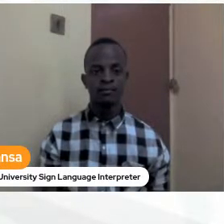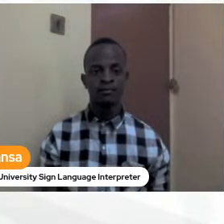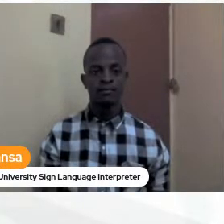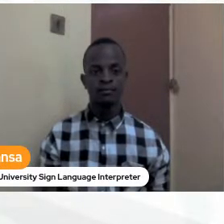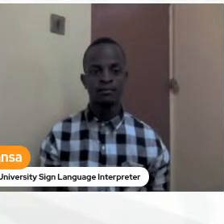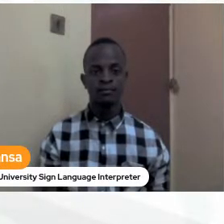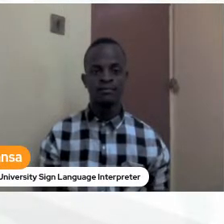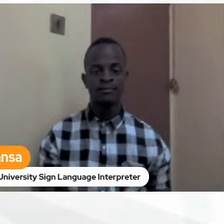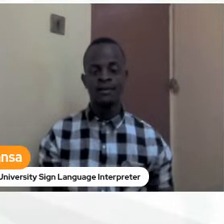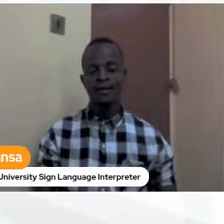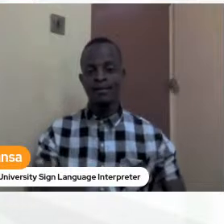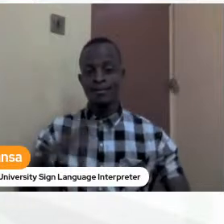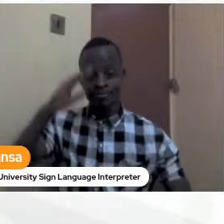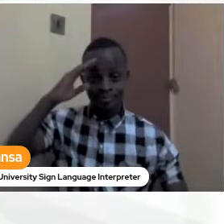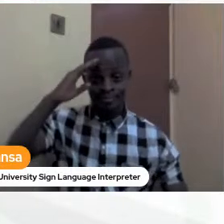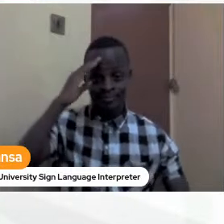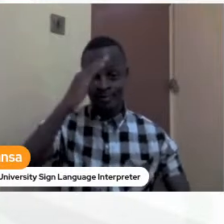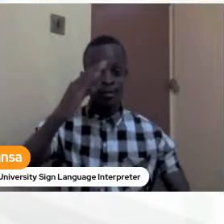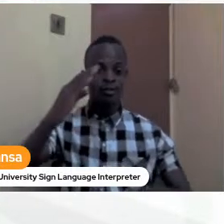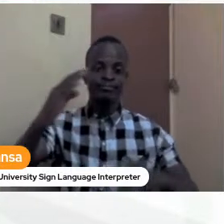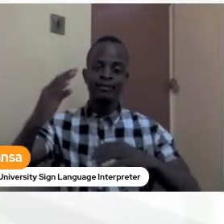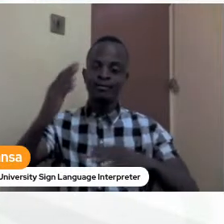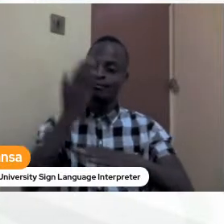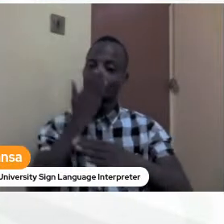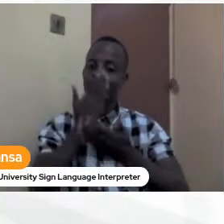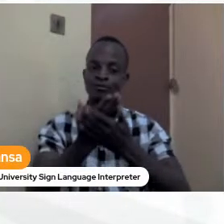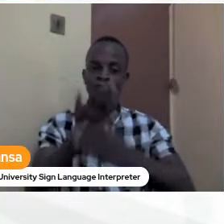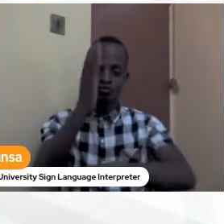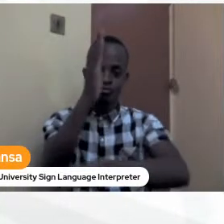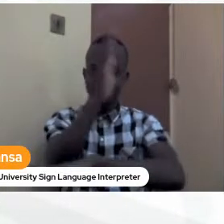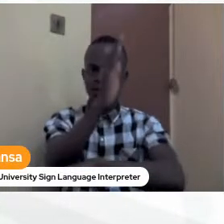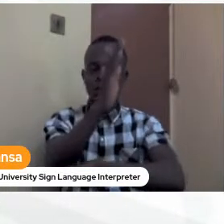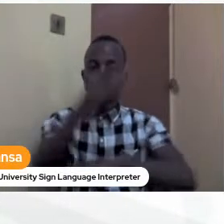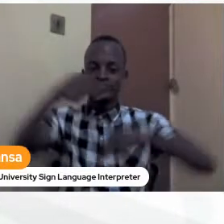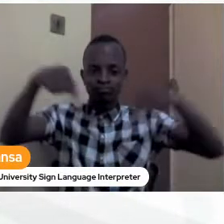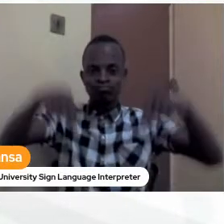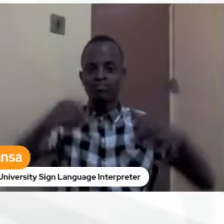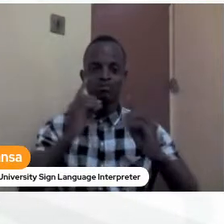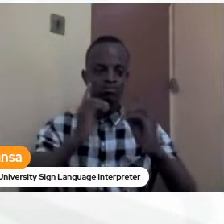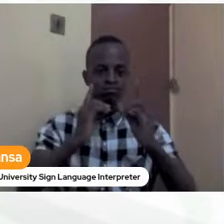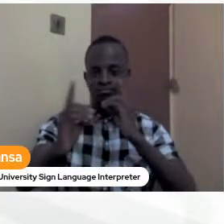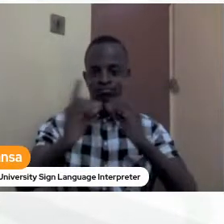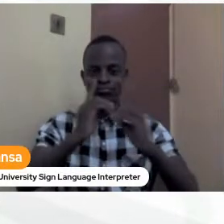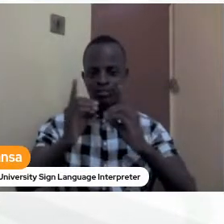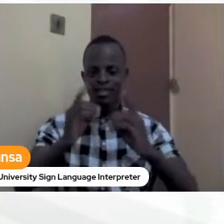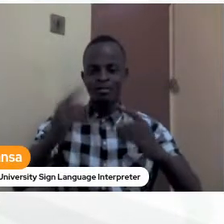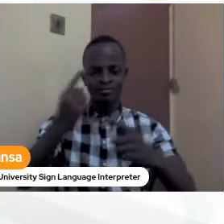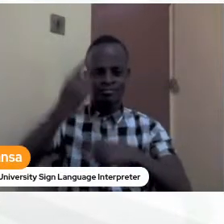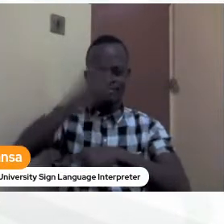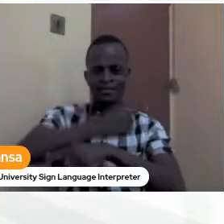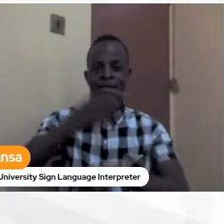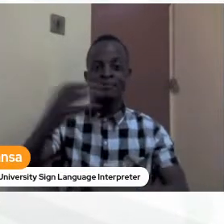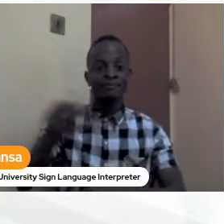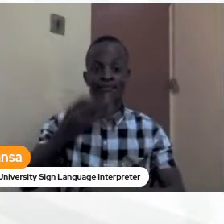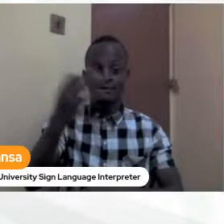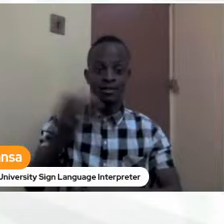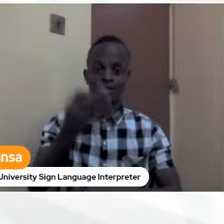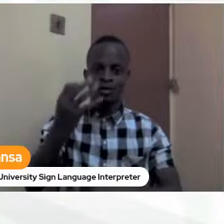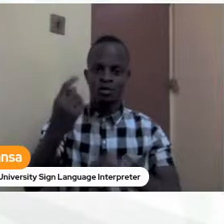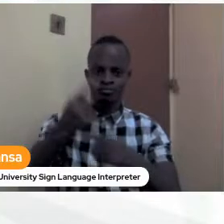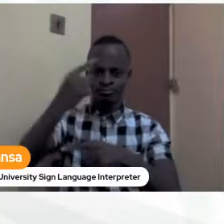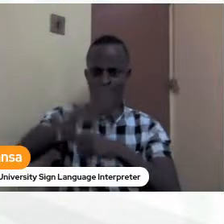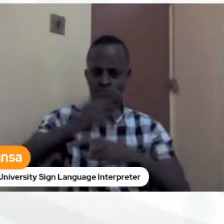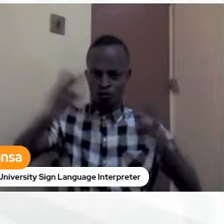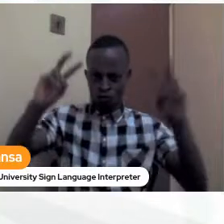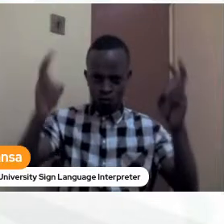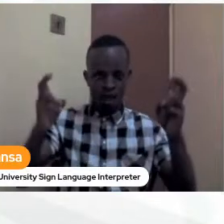Good afternoon, everyone, and welcome to yet another amazing Real Talk show this Friday. On this today's topic is